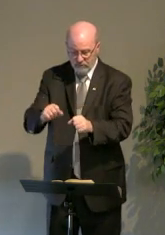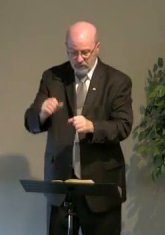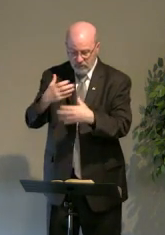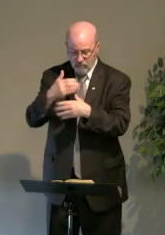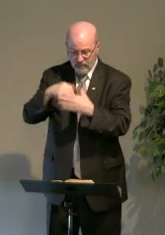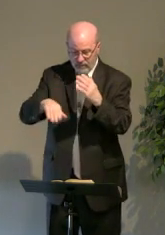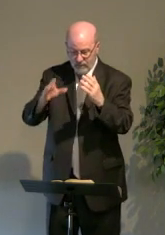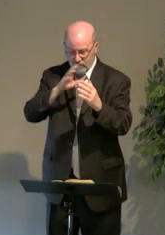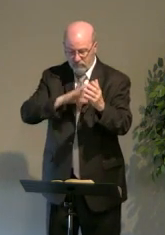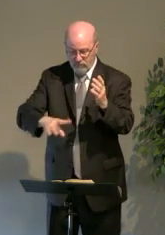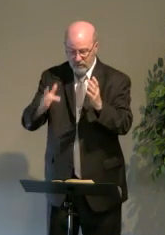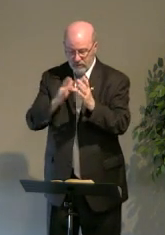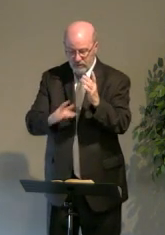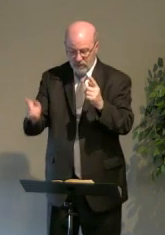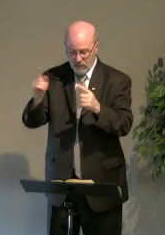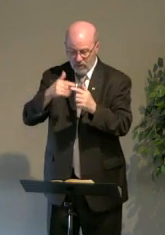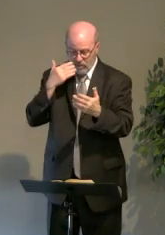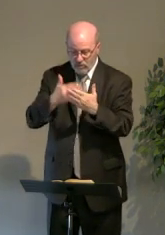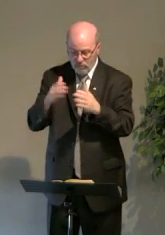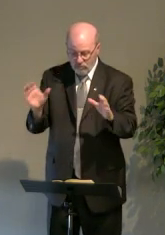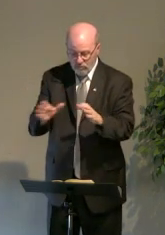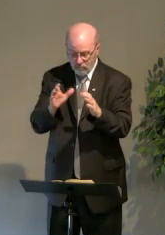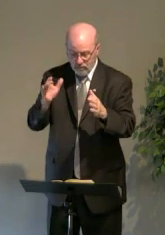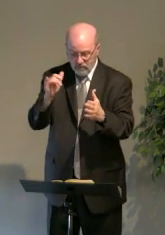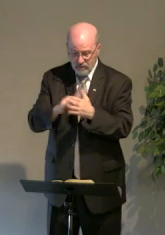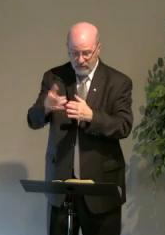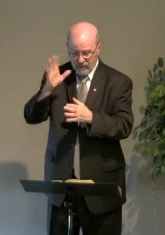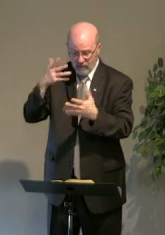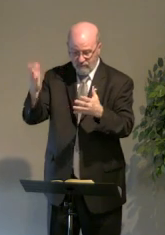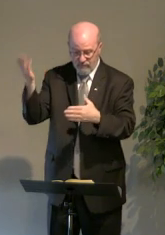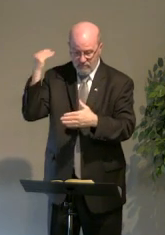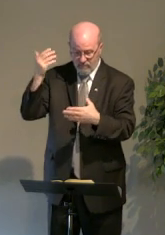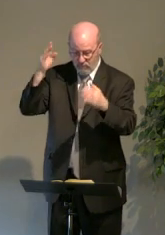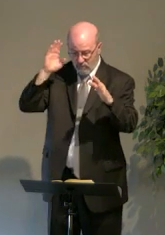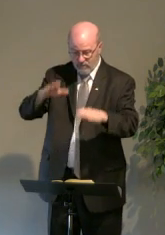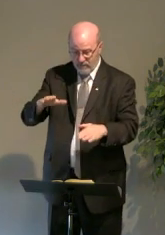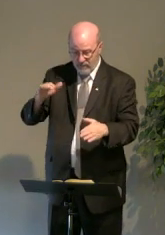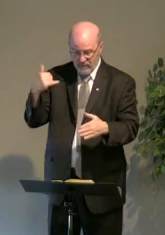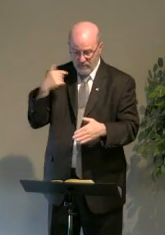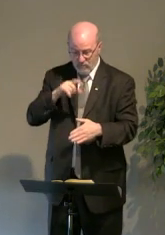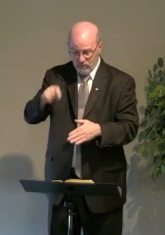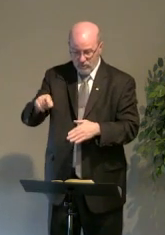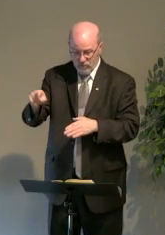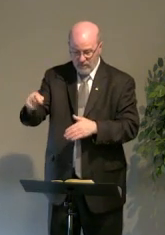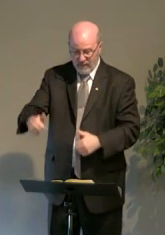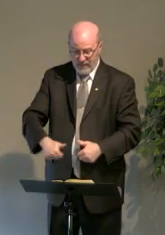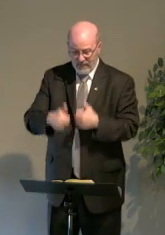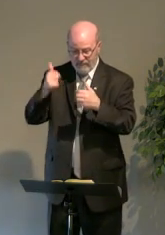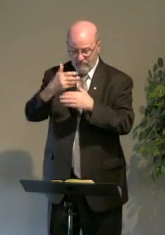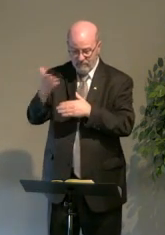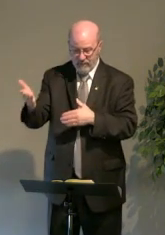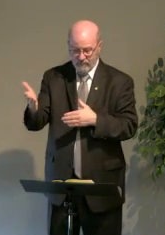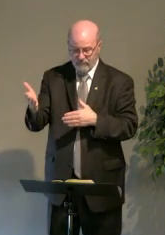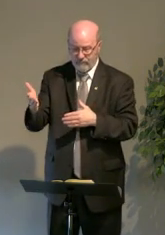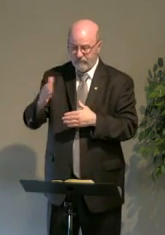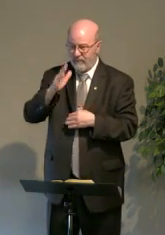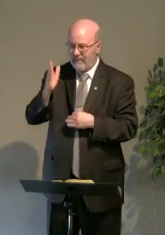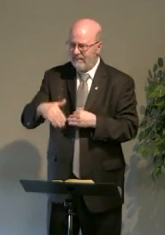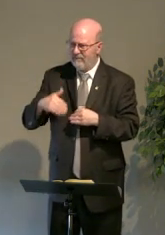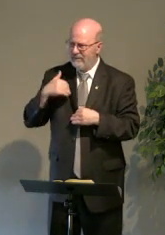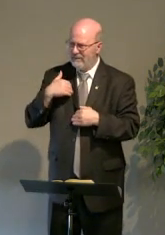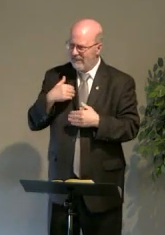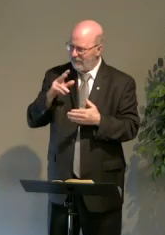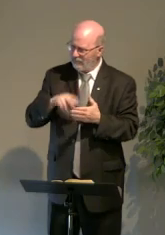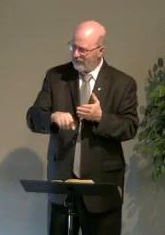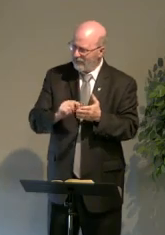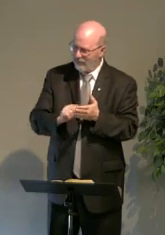workmanship, created in Christ Jesus unto good works, which God hath before ordained that we should walk in them. I never, ever tire of